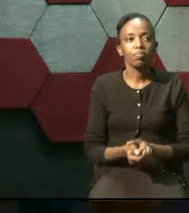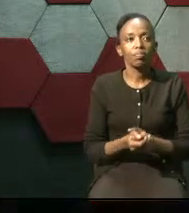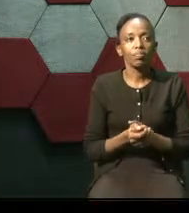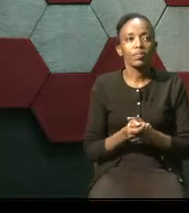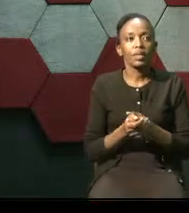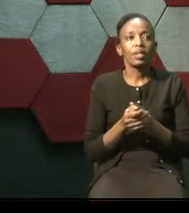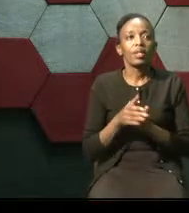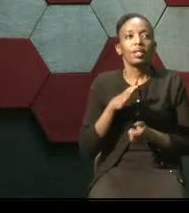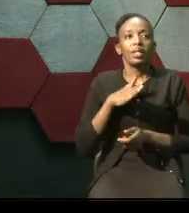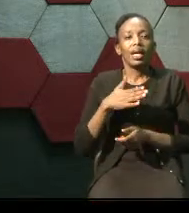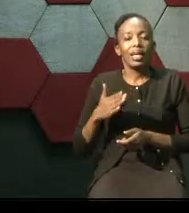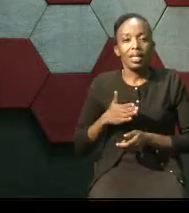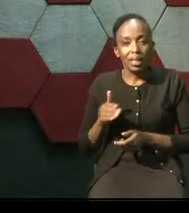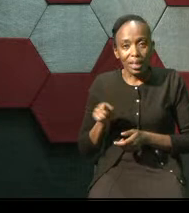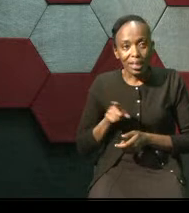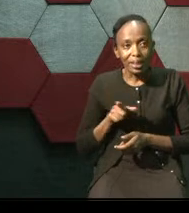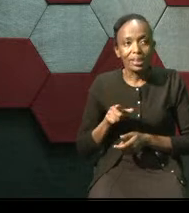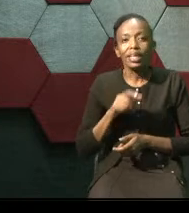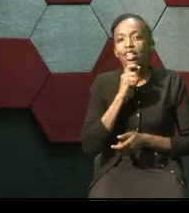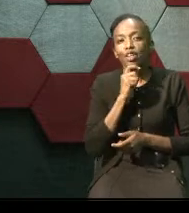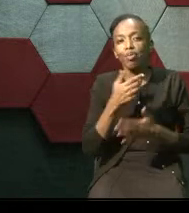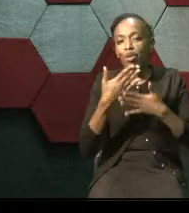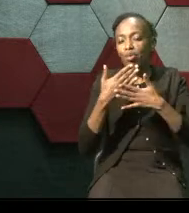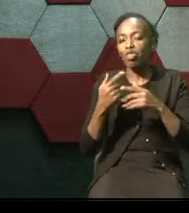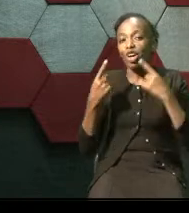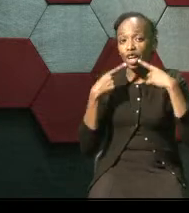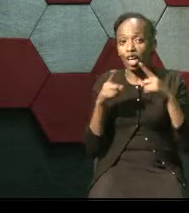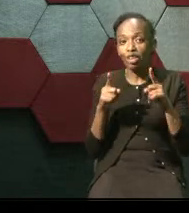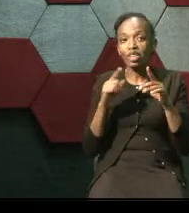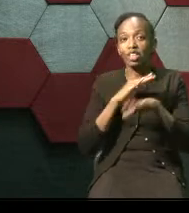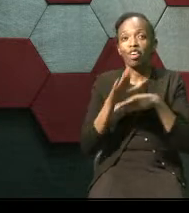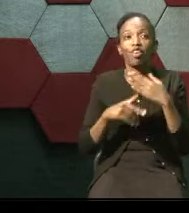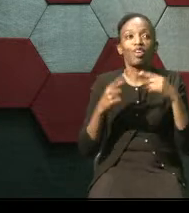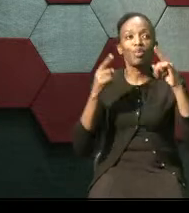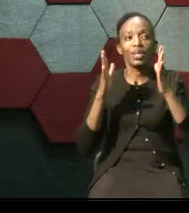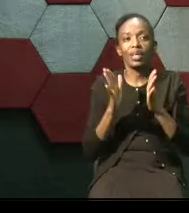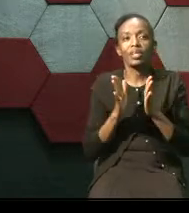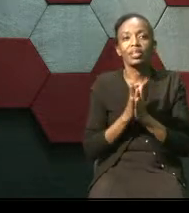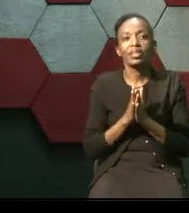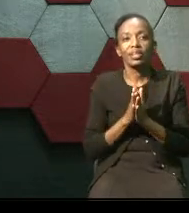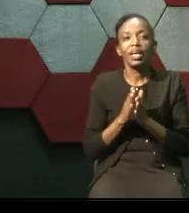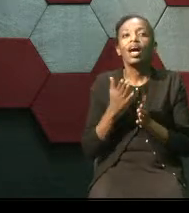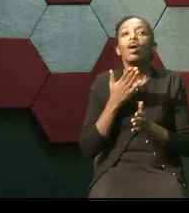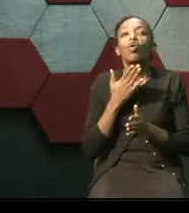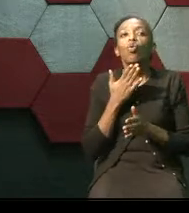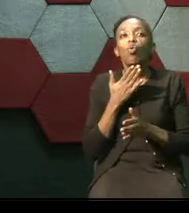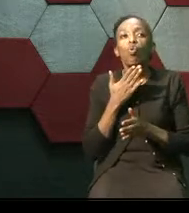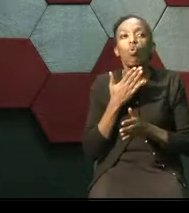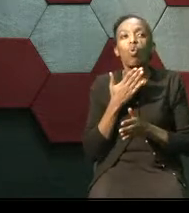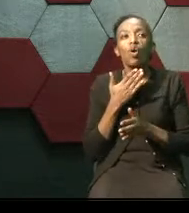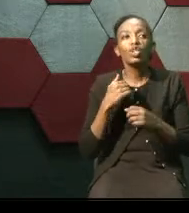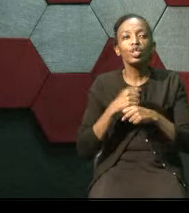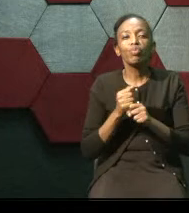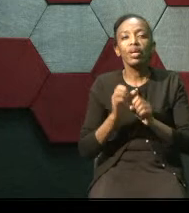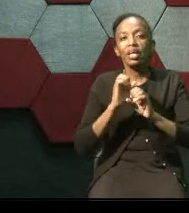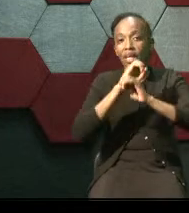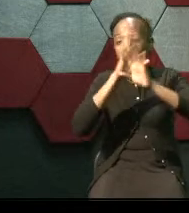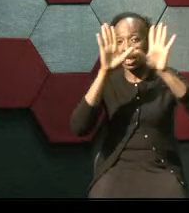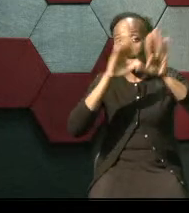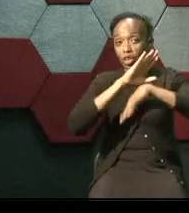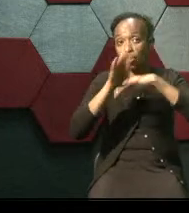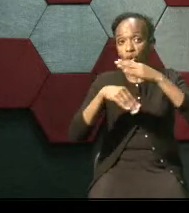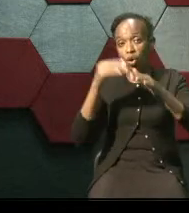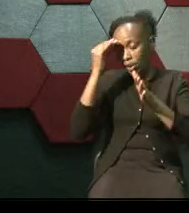Ladies and gentlemen, before I announce the overall winners, I want to make it clear to all